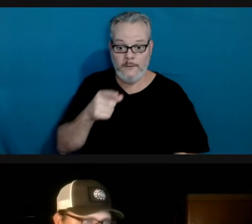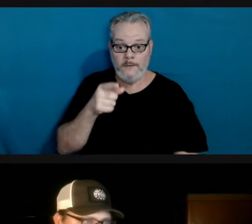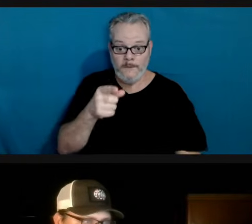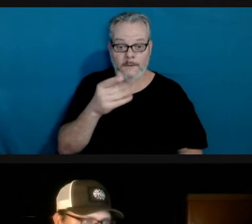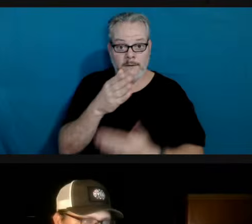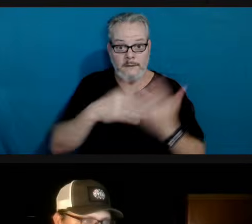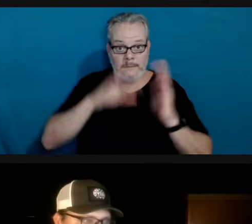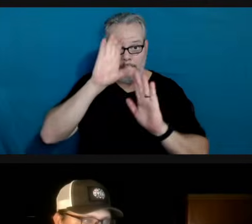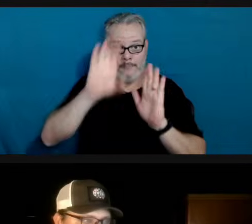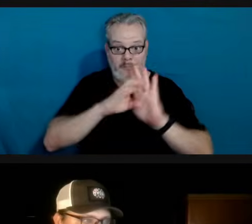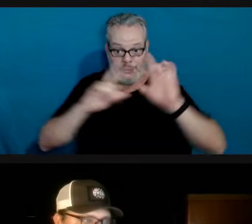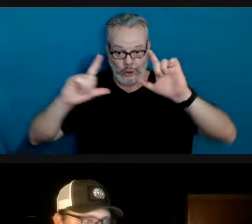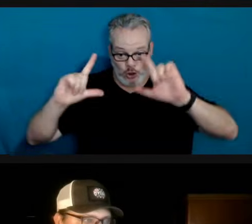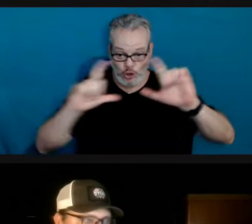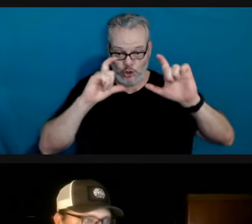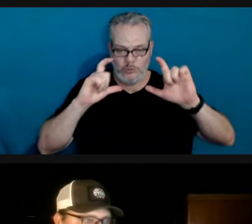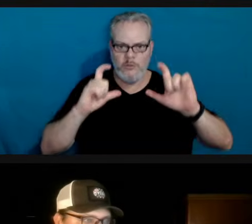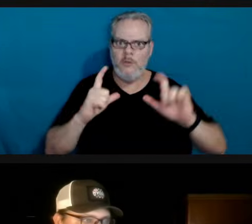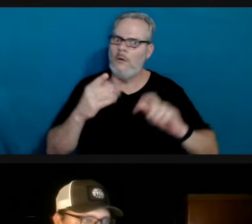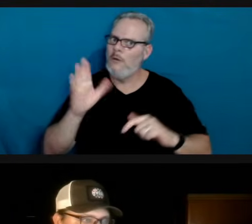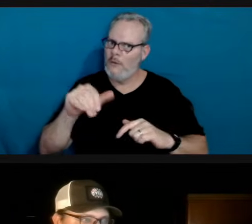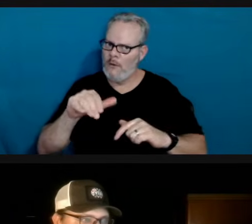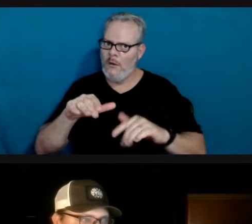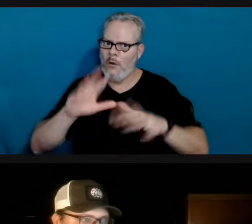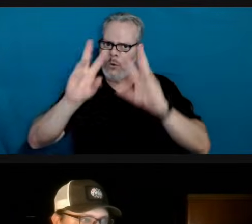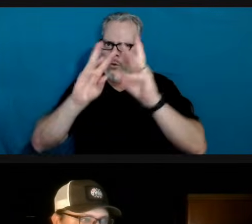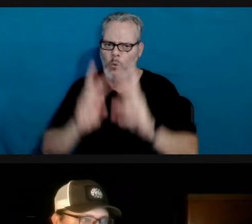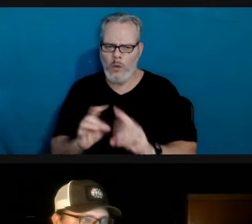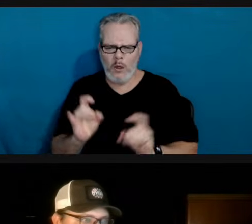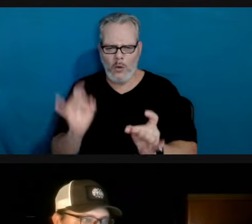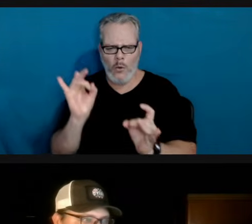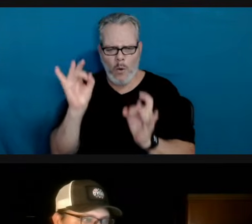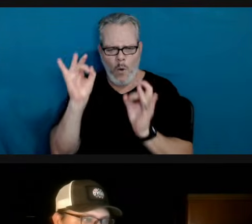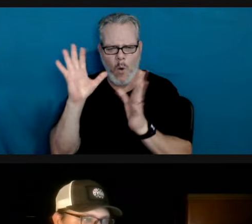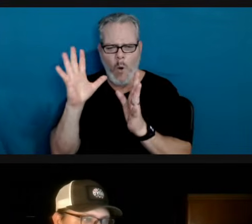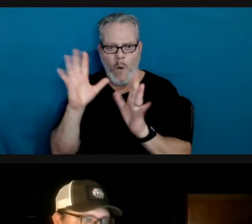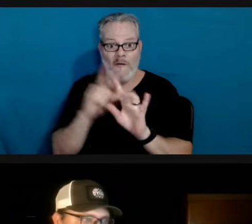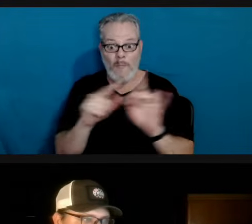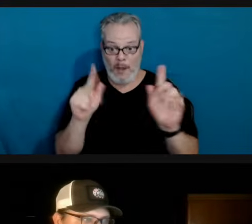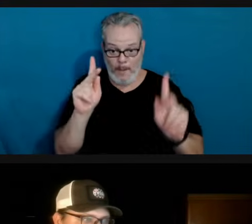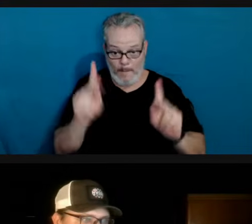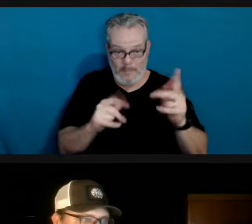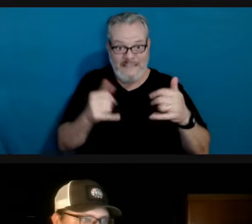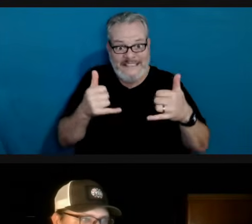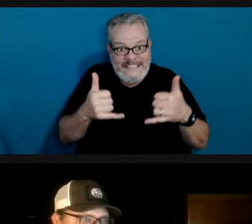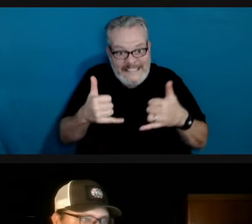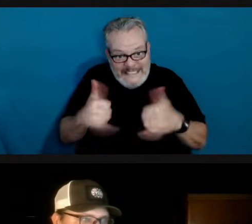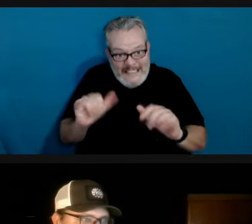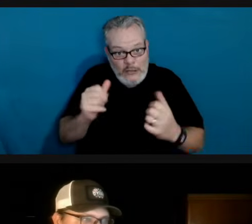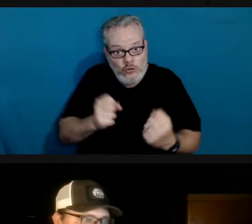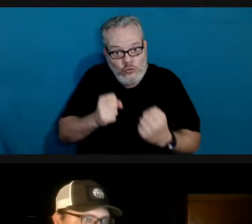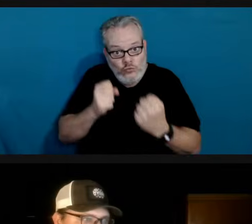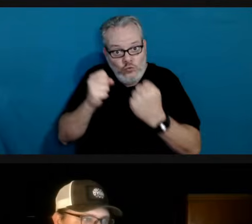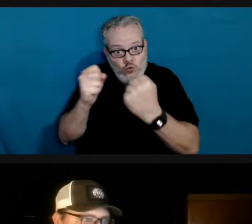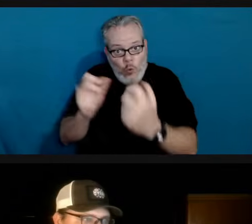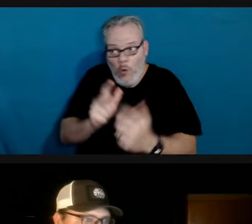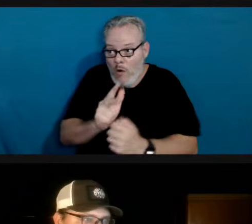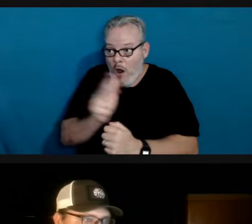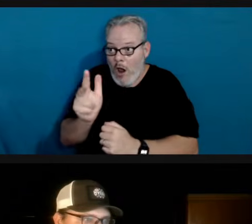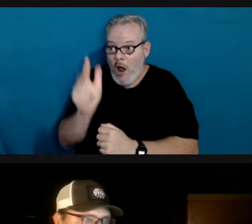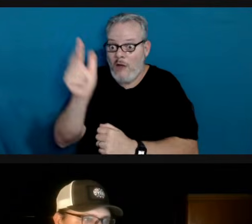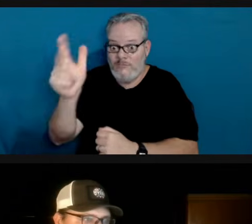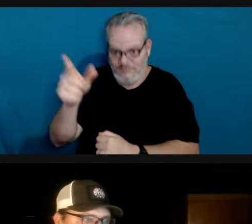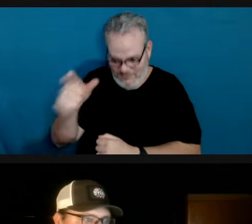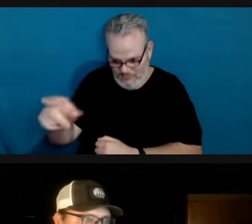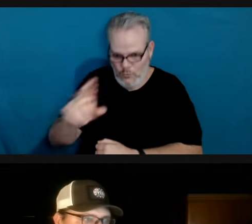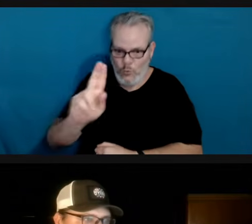weather was horrific, you still had some people making their way up top. This is out the Waikahuna overlook. As a